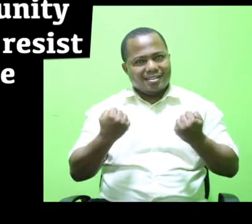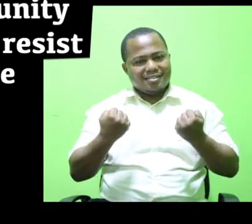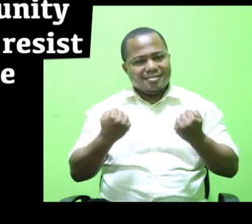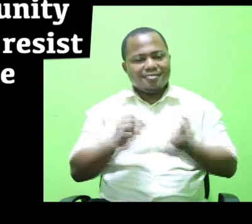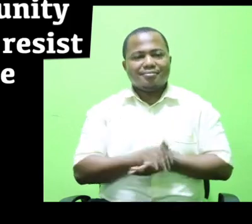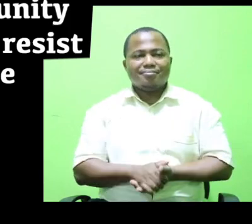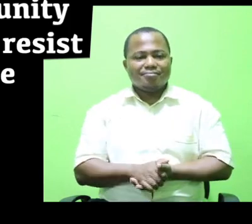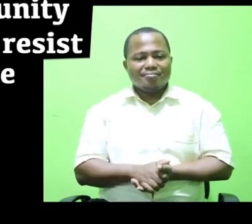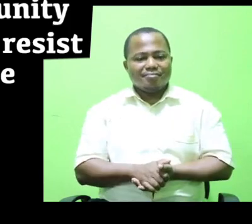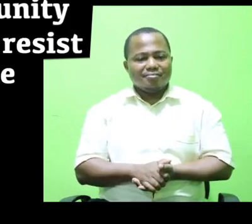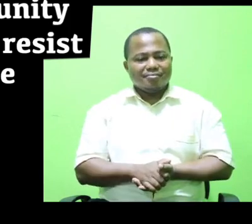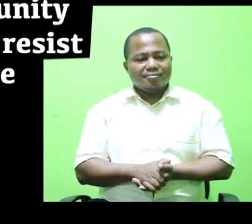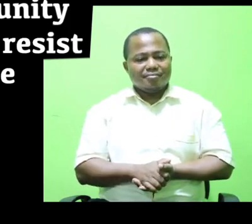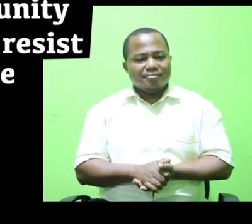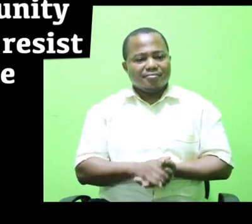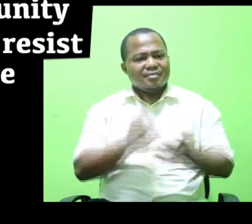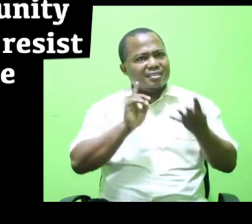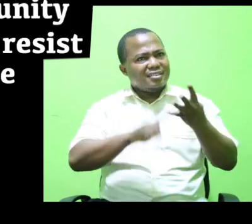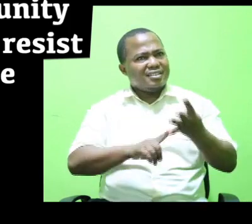Health.